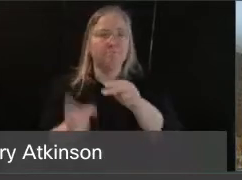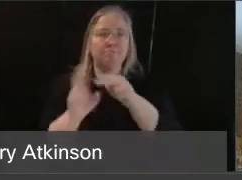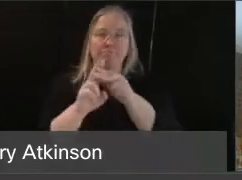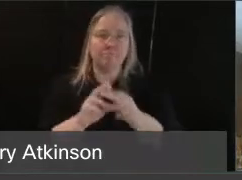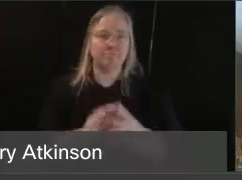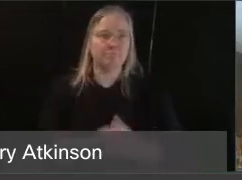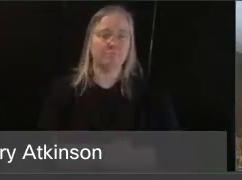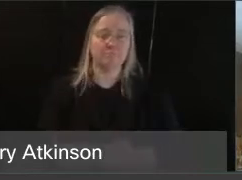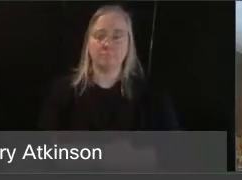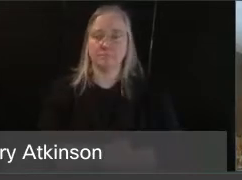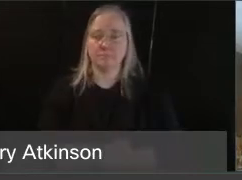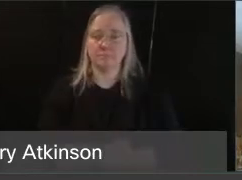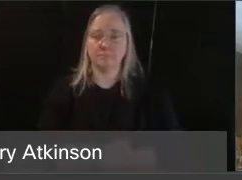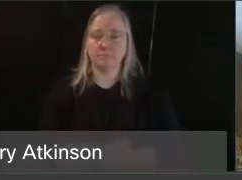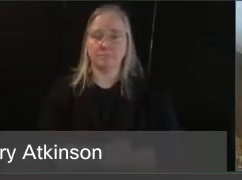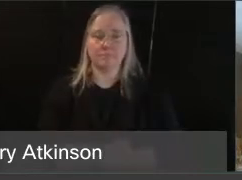up.